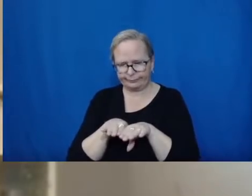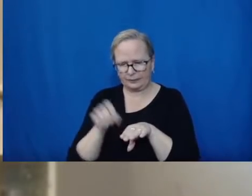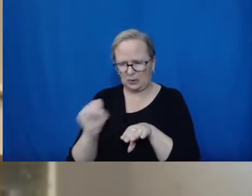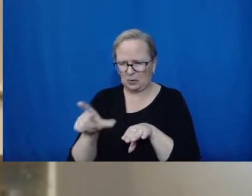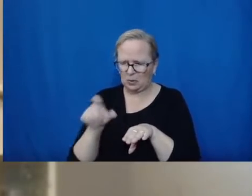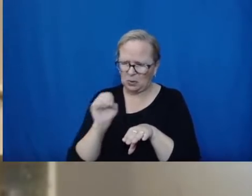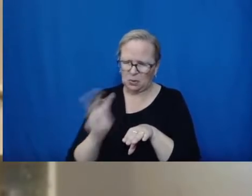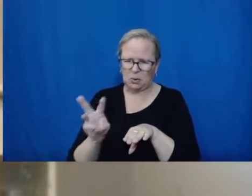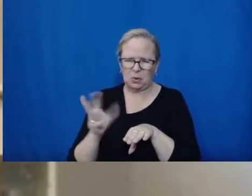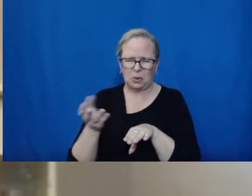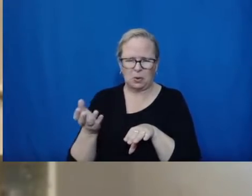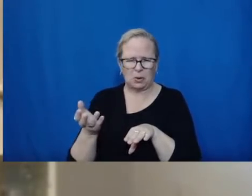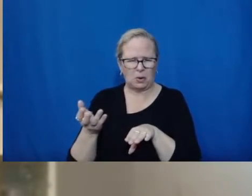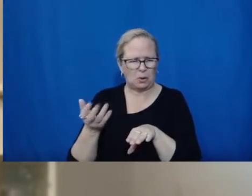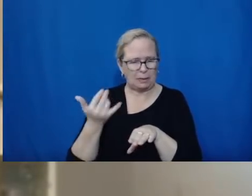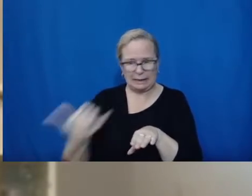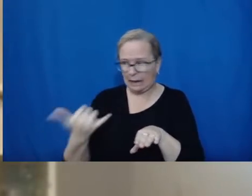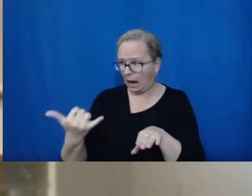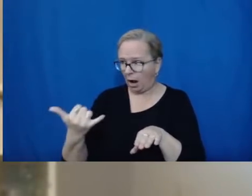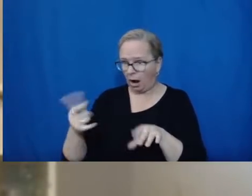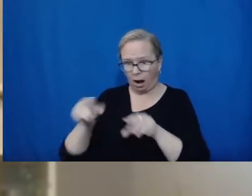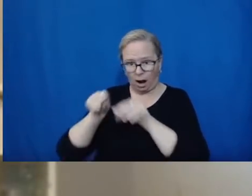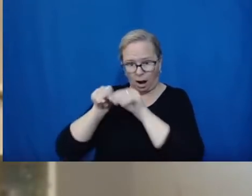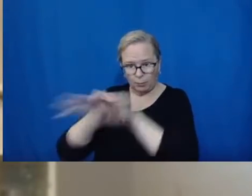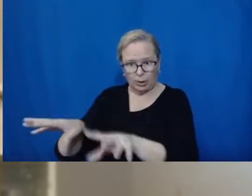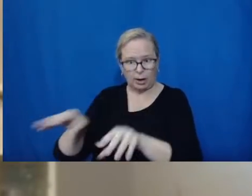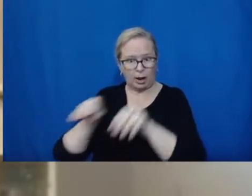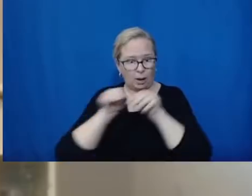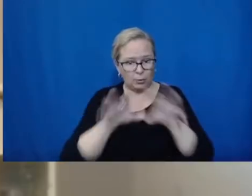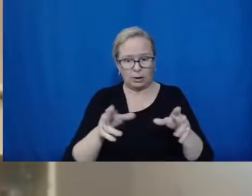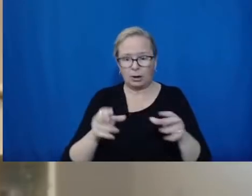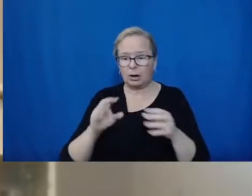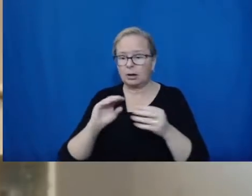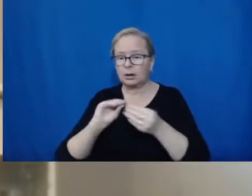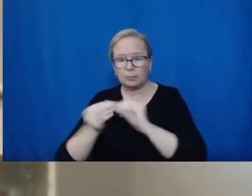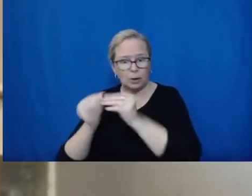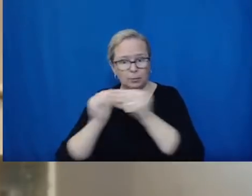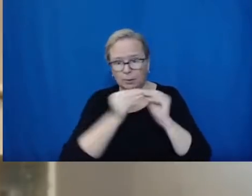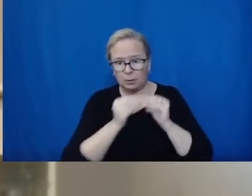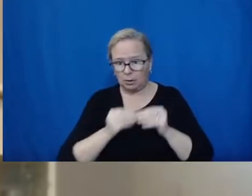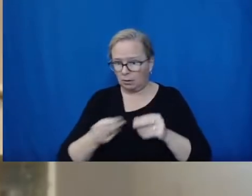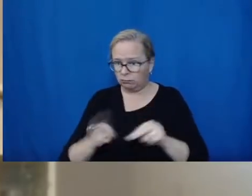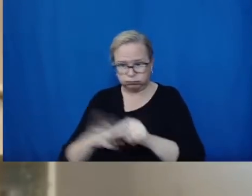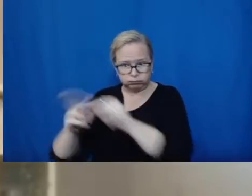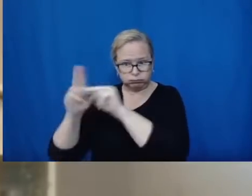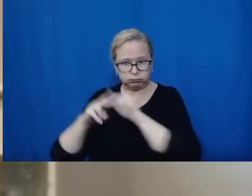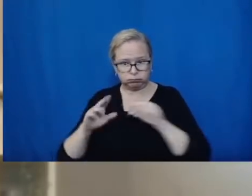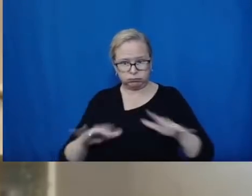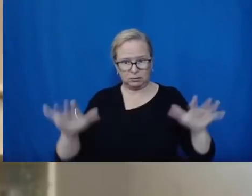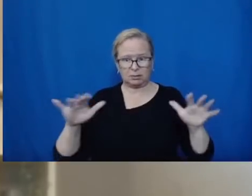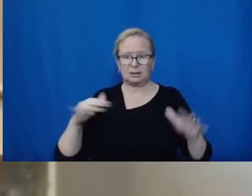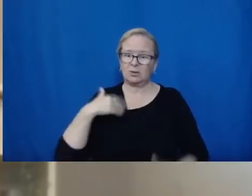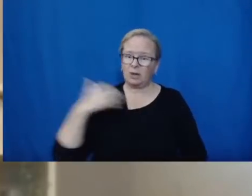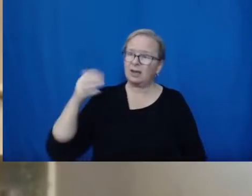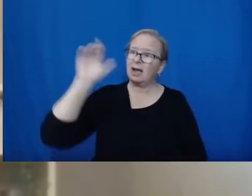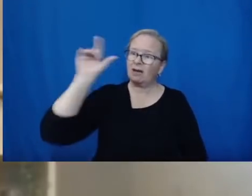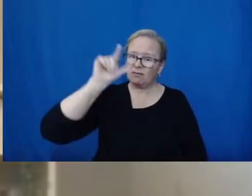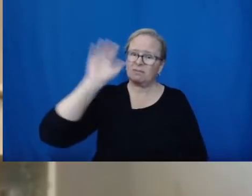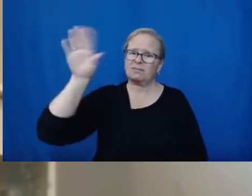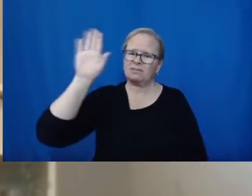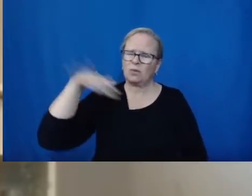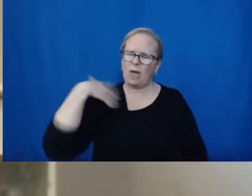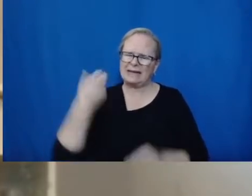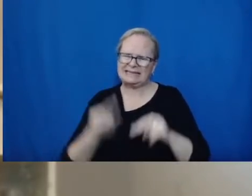and high case spread within schools. Of course, we wanted to see more, and it seems like we're always dragging